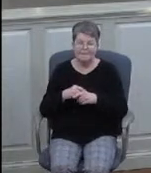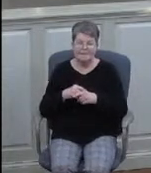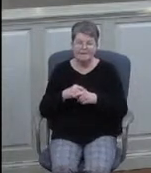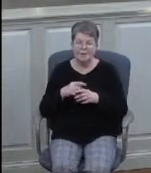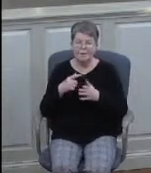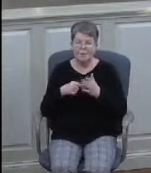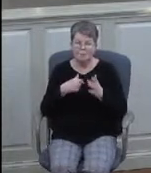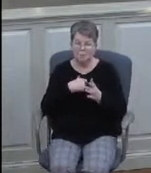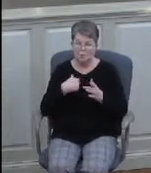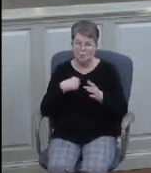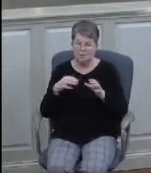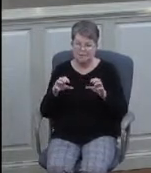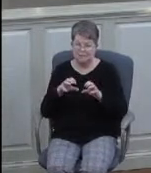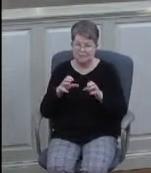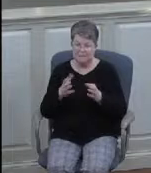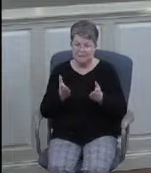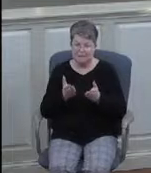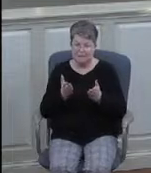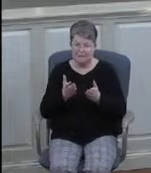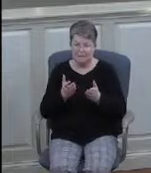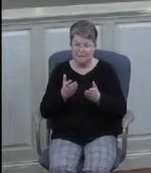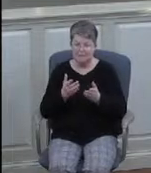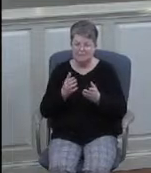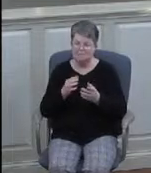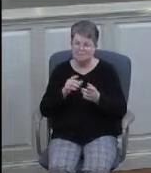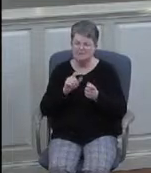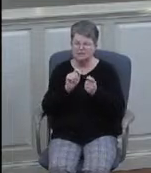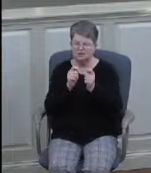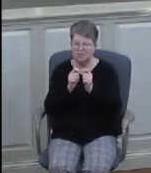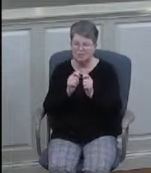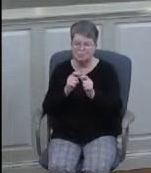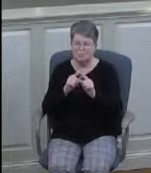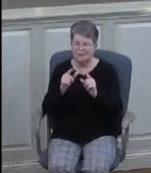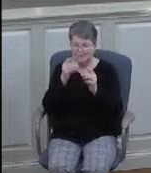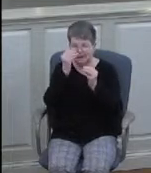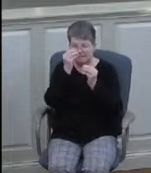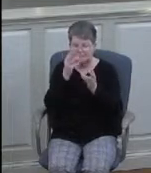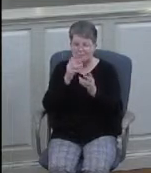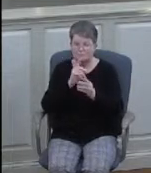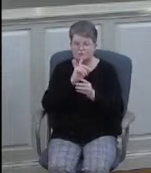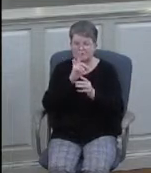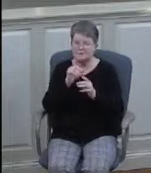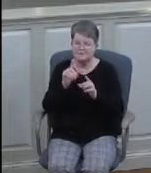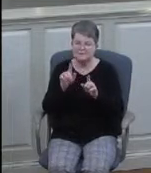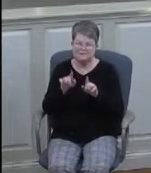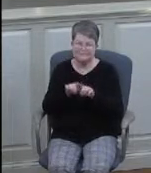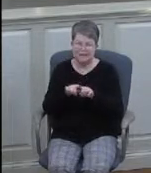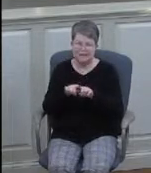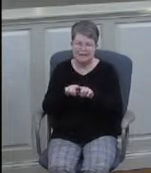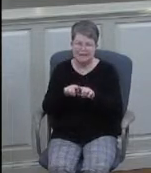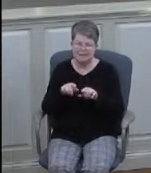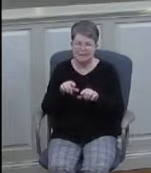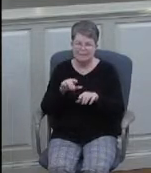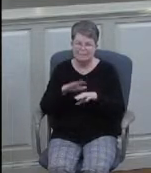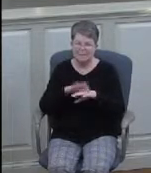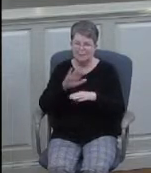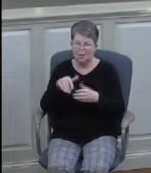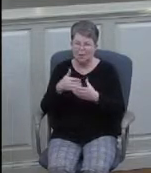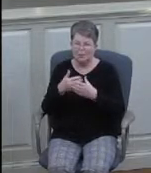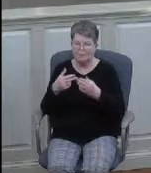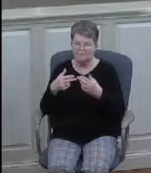What we've done here is, and it's been reformatted, but the information is essentially the same as was on all the slides that you looked